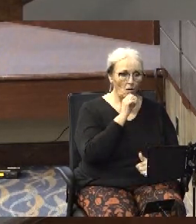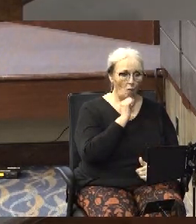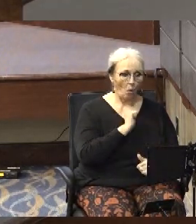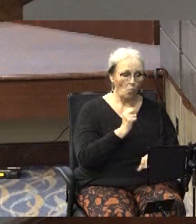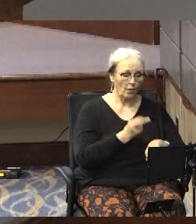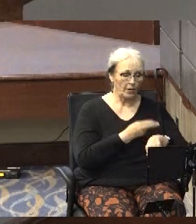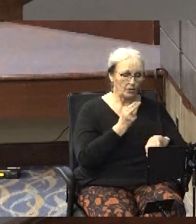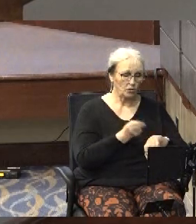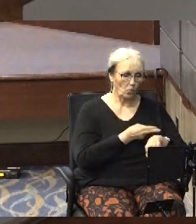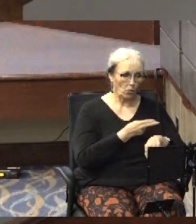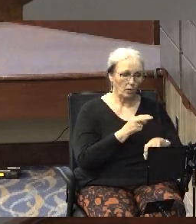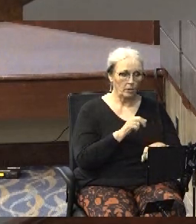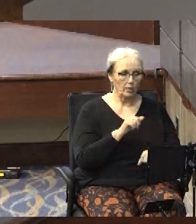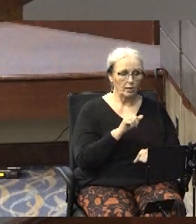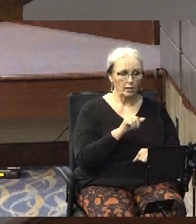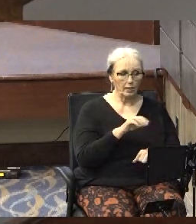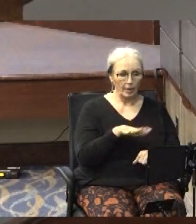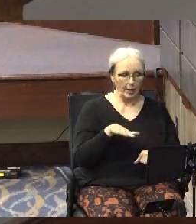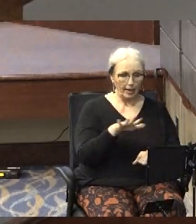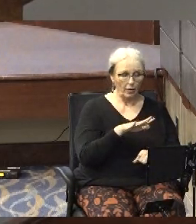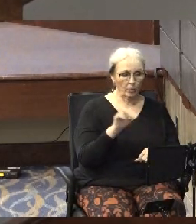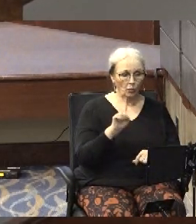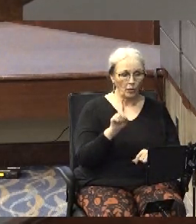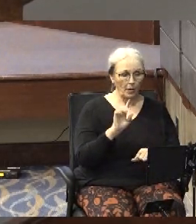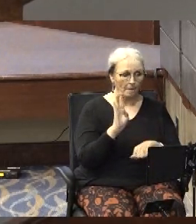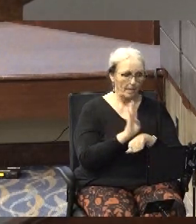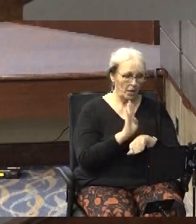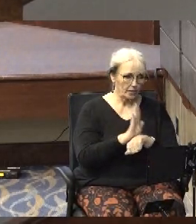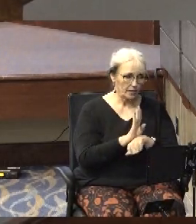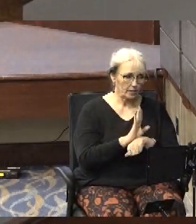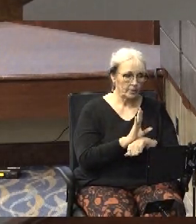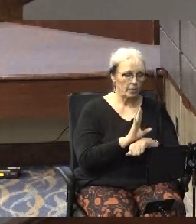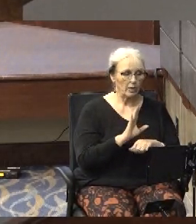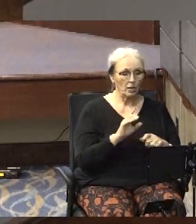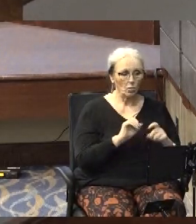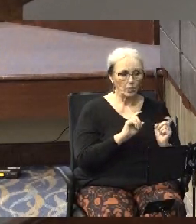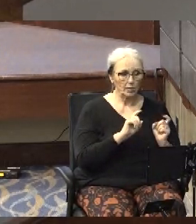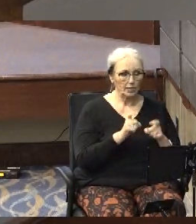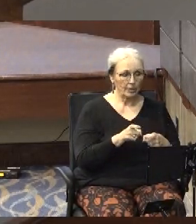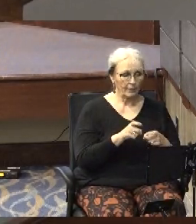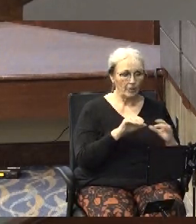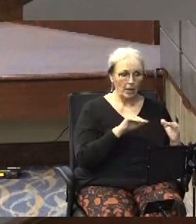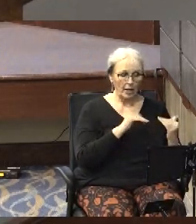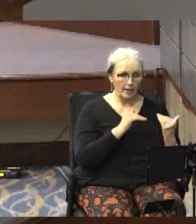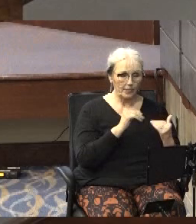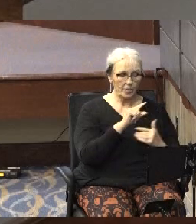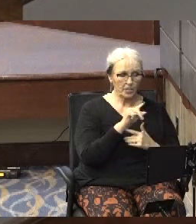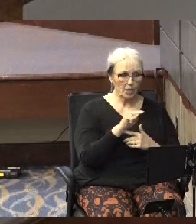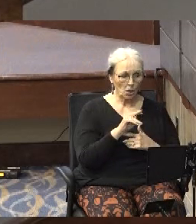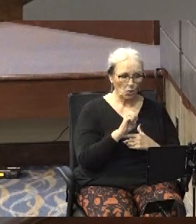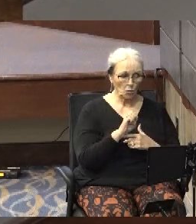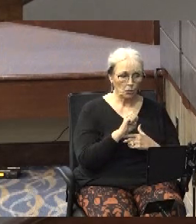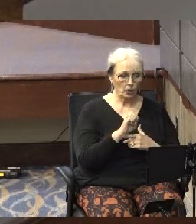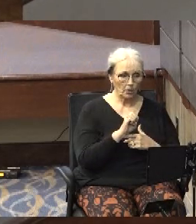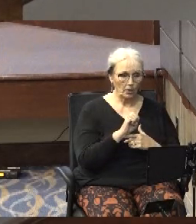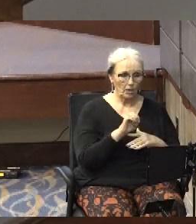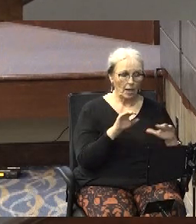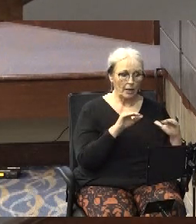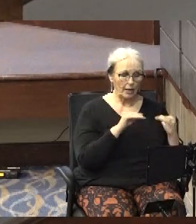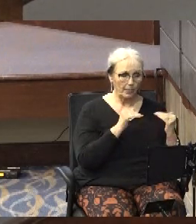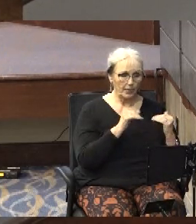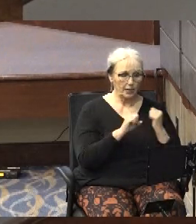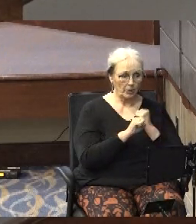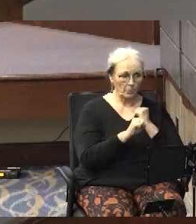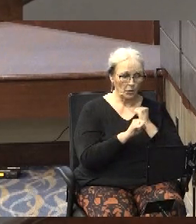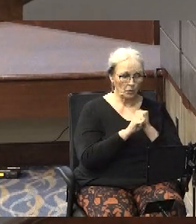historic neighborhood where businesses have been given a limited zoning, a limited commercial